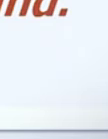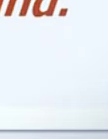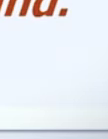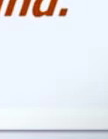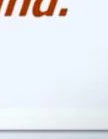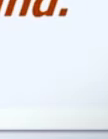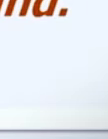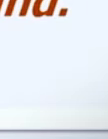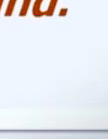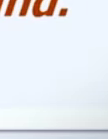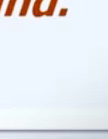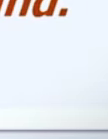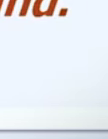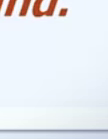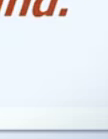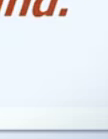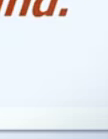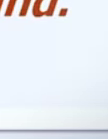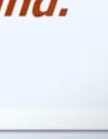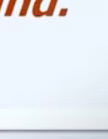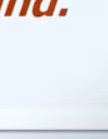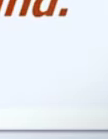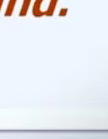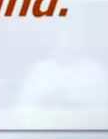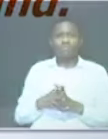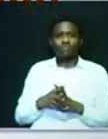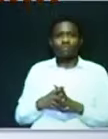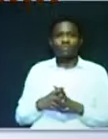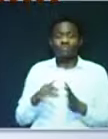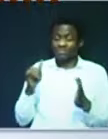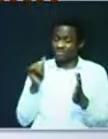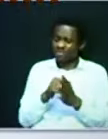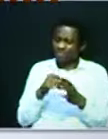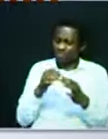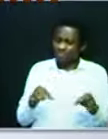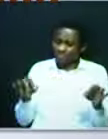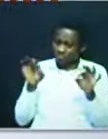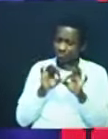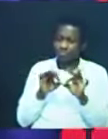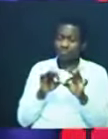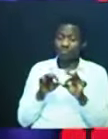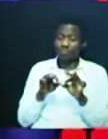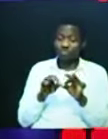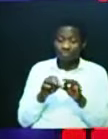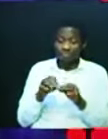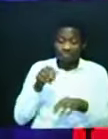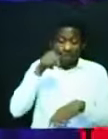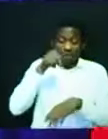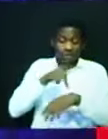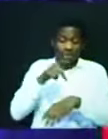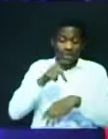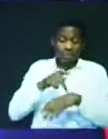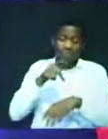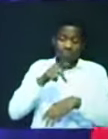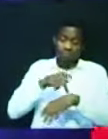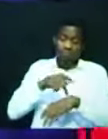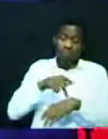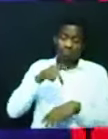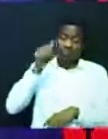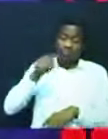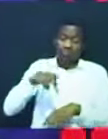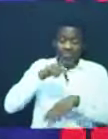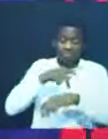Nomina. It's a superior mind. Na way, Eye, Agenia Ekron. The Apostle Paul said in 1